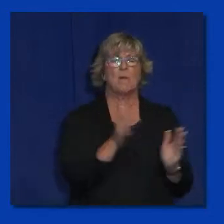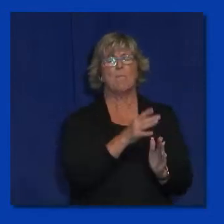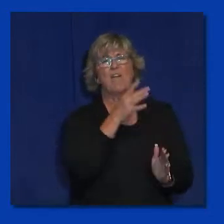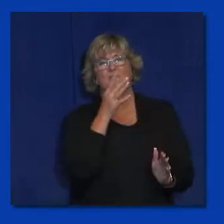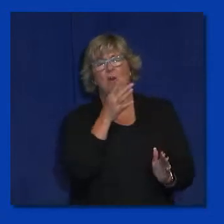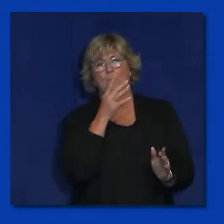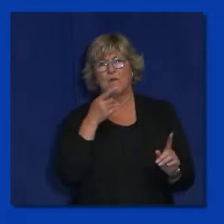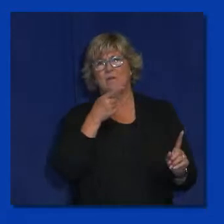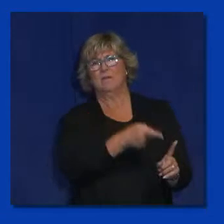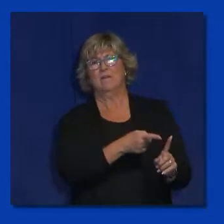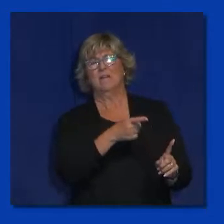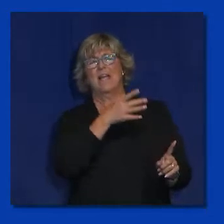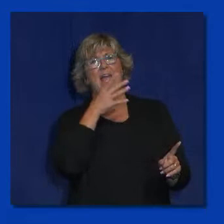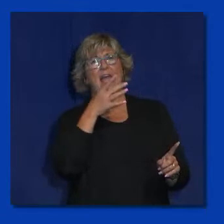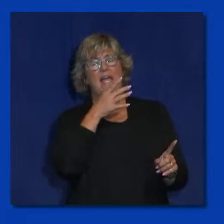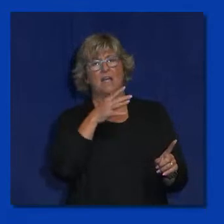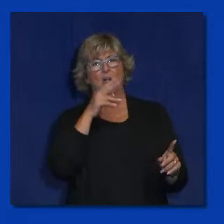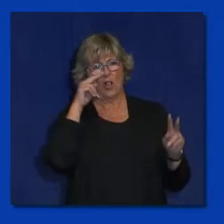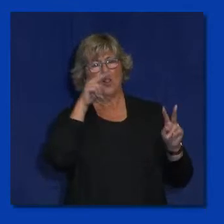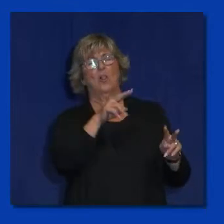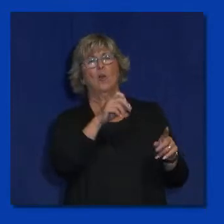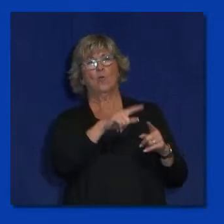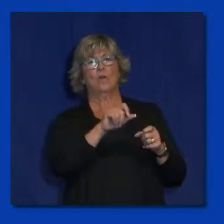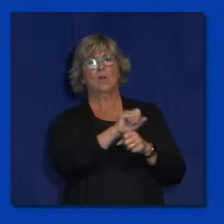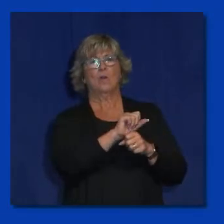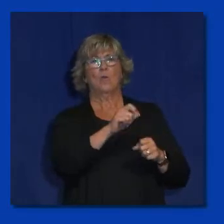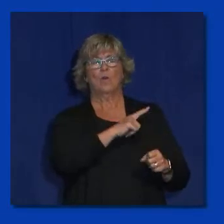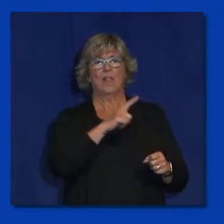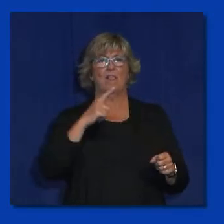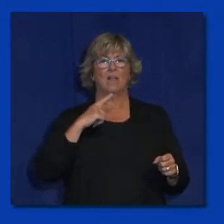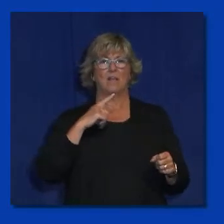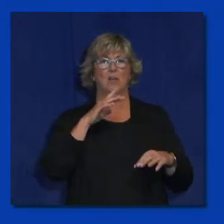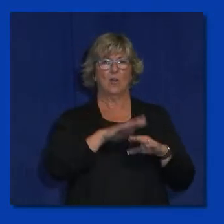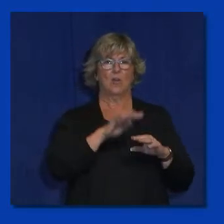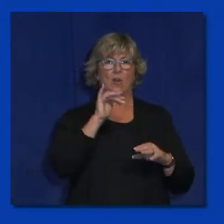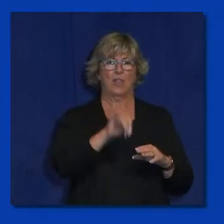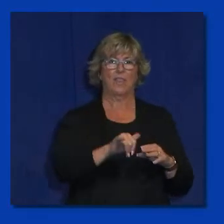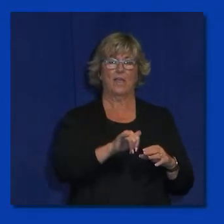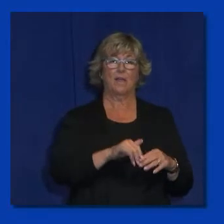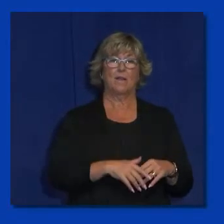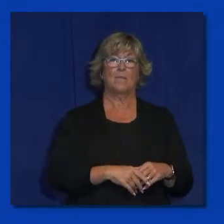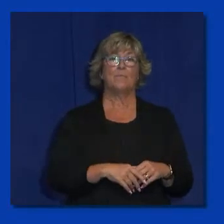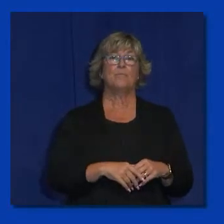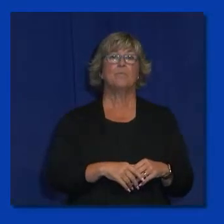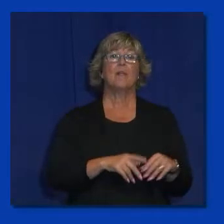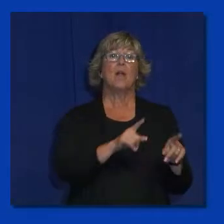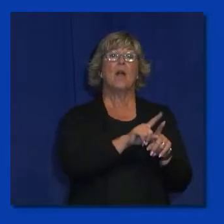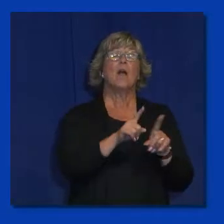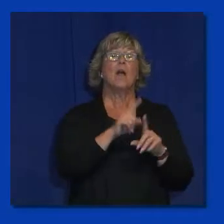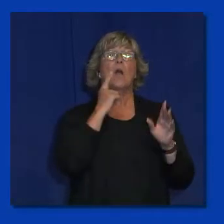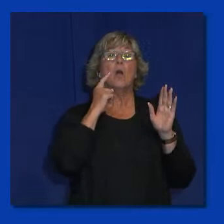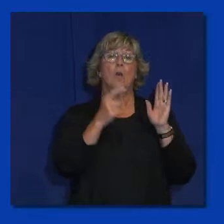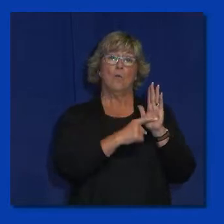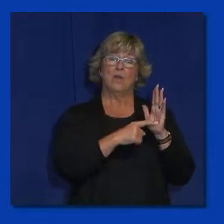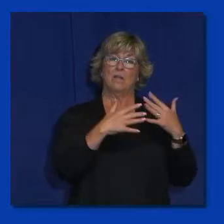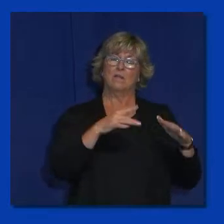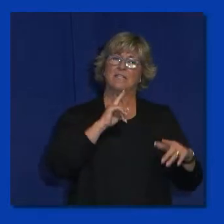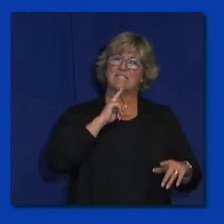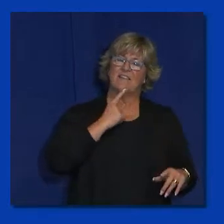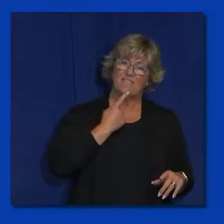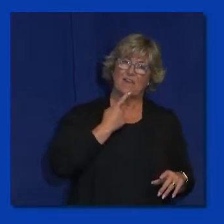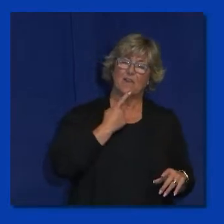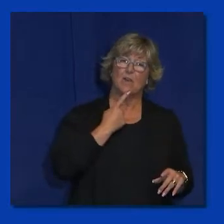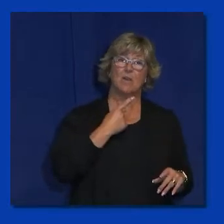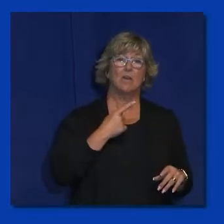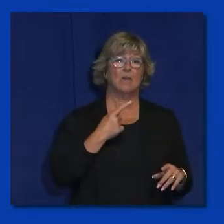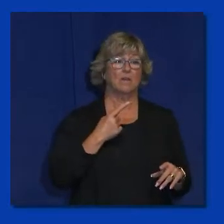farmers, and ag community. Look forward to working with the legislature on that package. Additionally, we recognize severity. Of